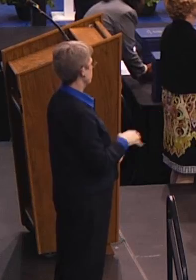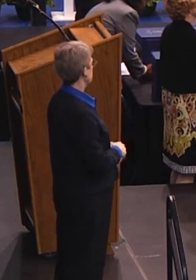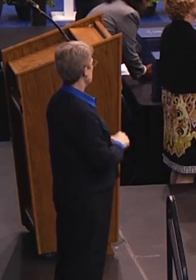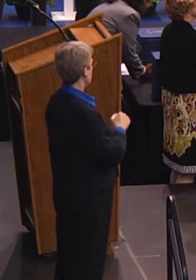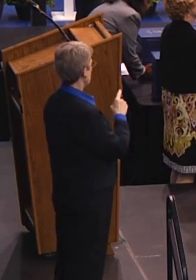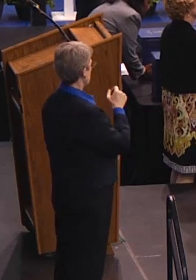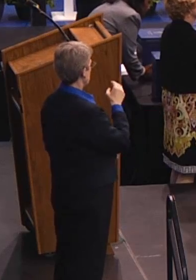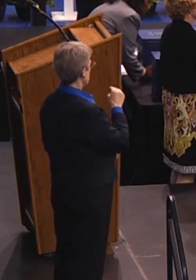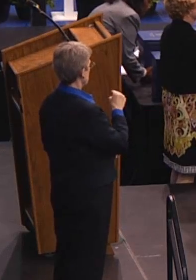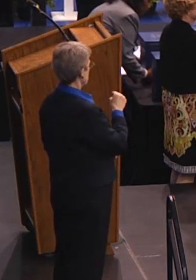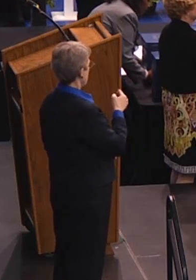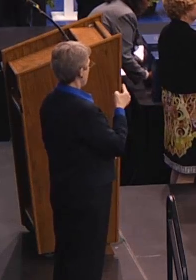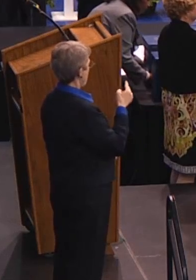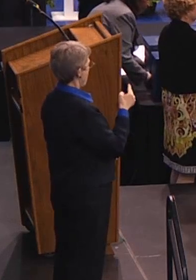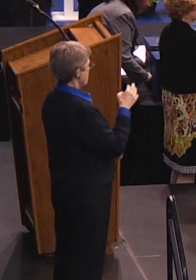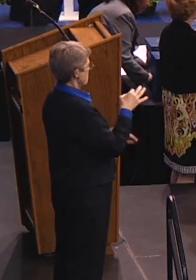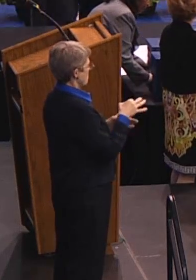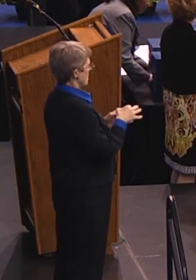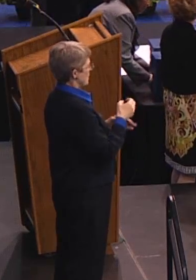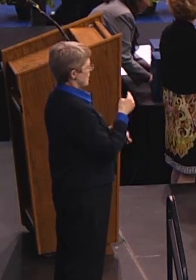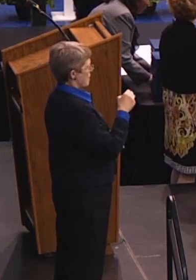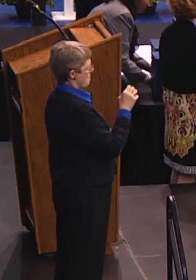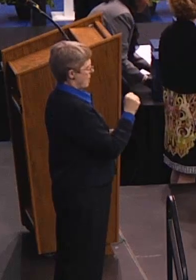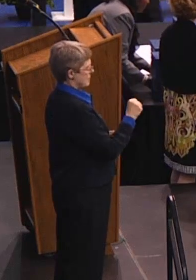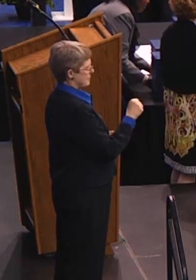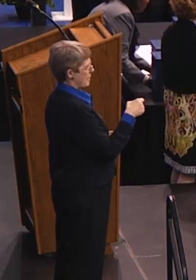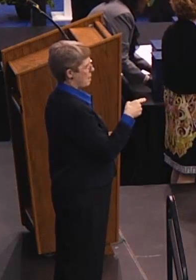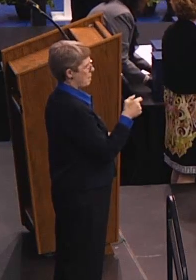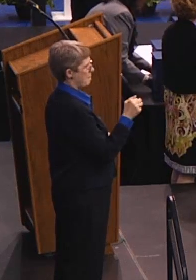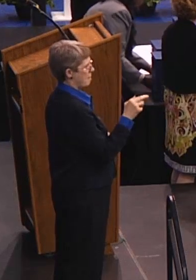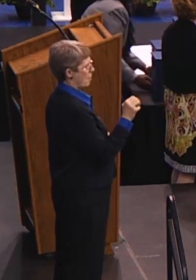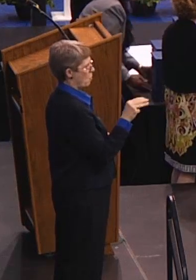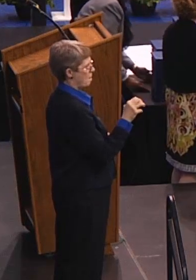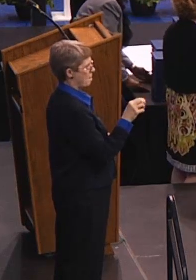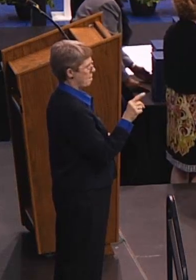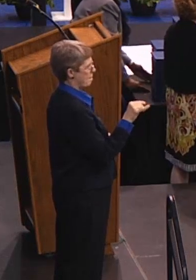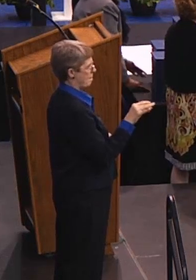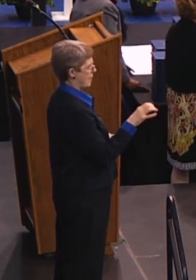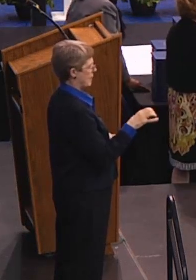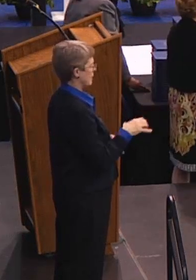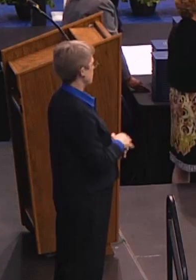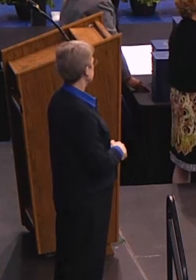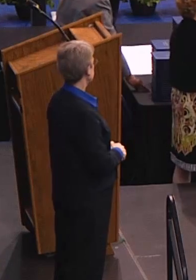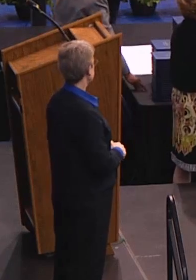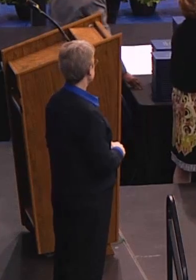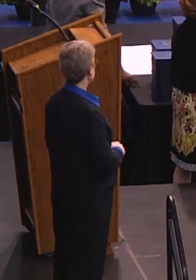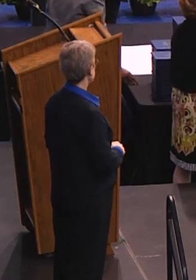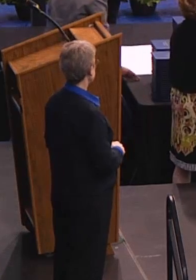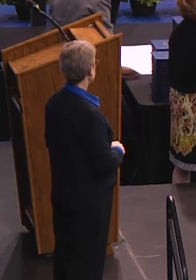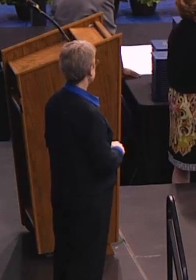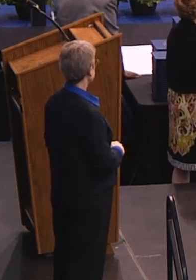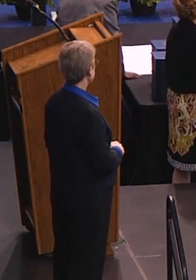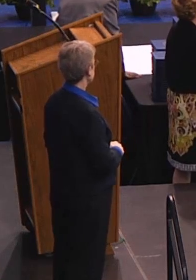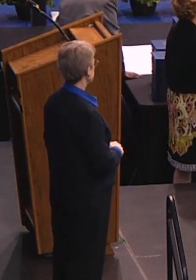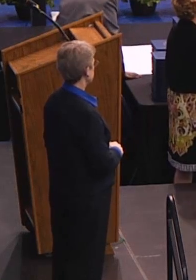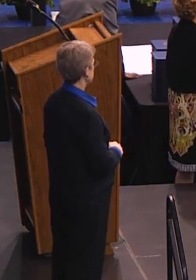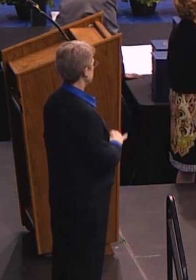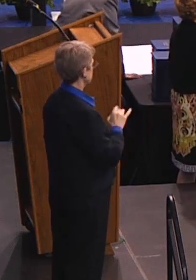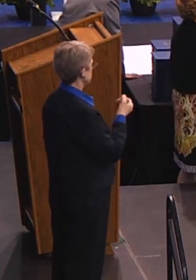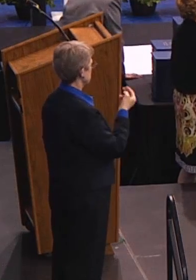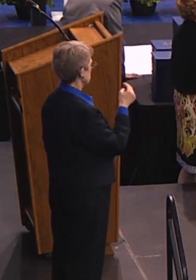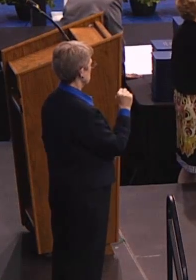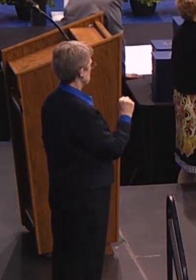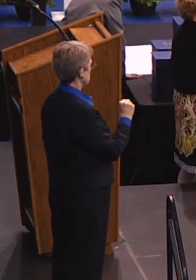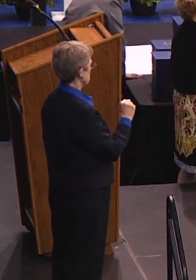Adam Lee Highfield, EMS paramedic. J. John